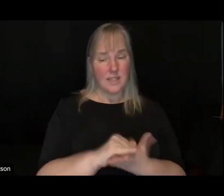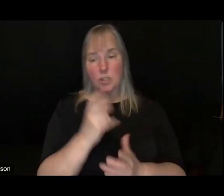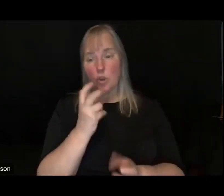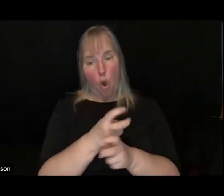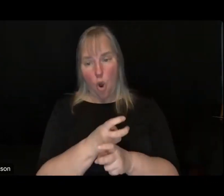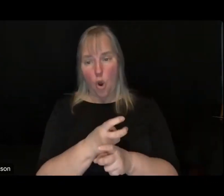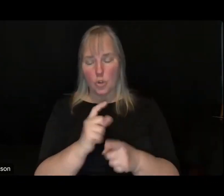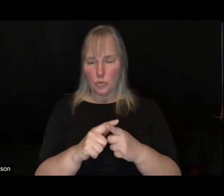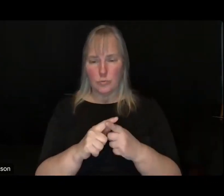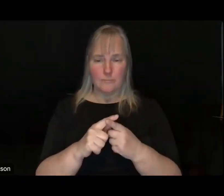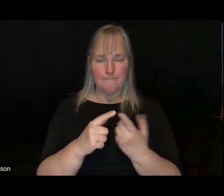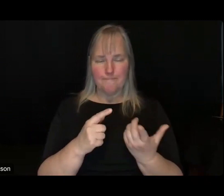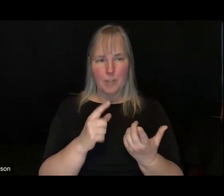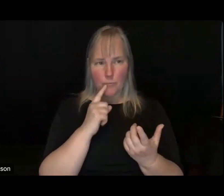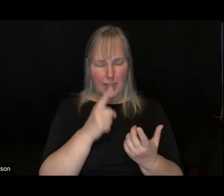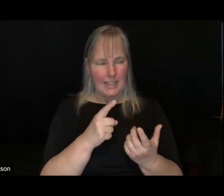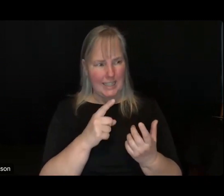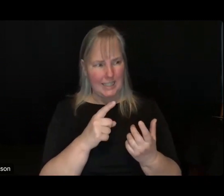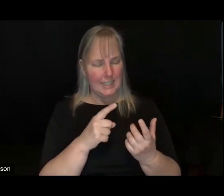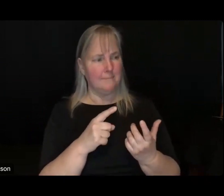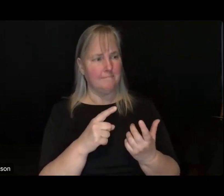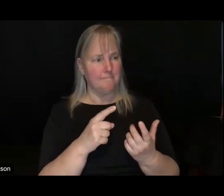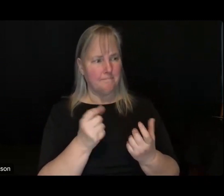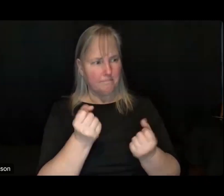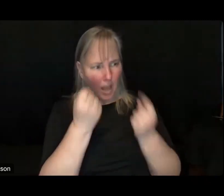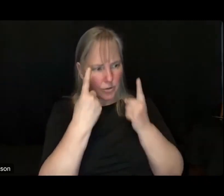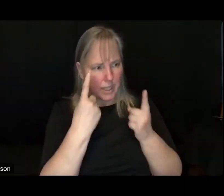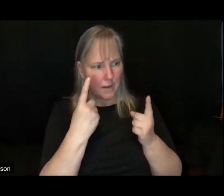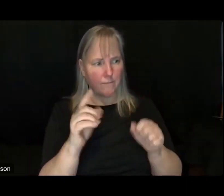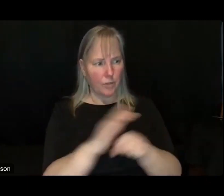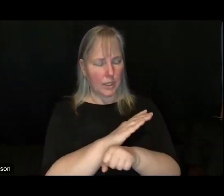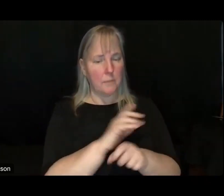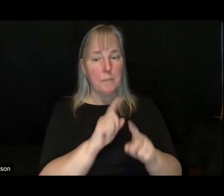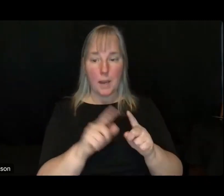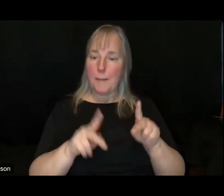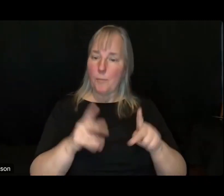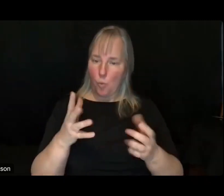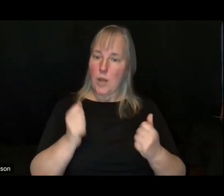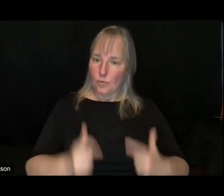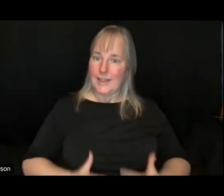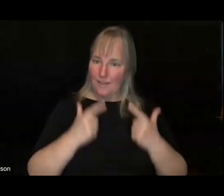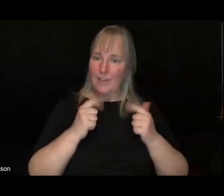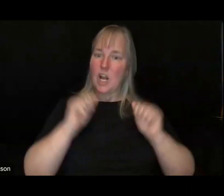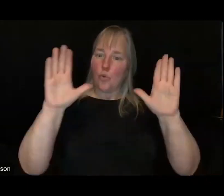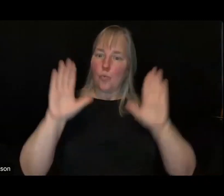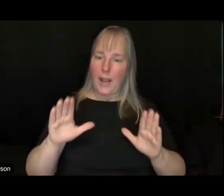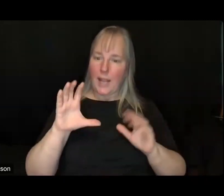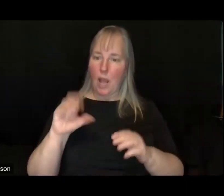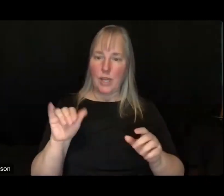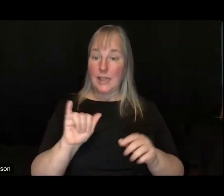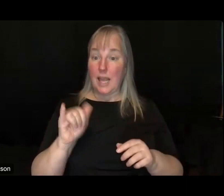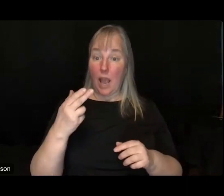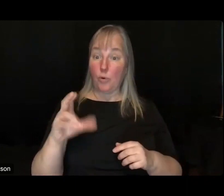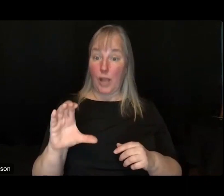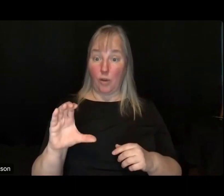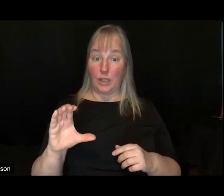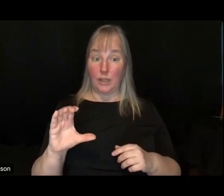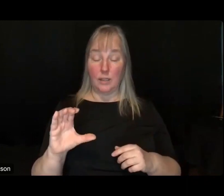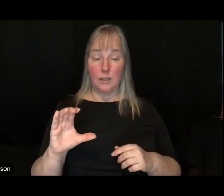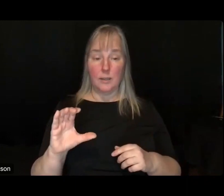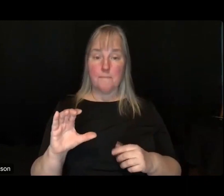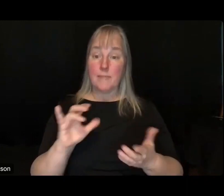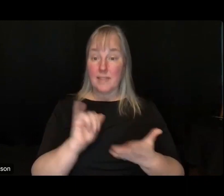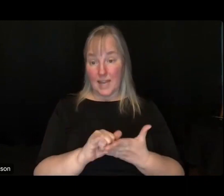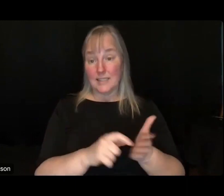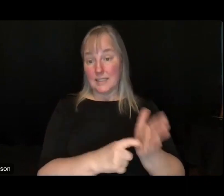on it, but we do know that people want to live in a great county like Howard County. It's going to take some